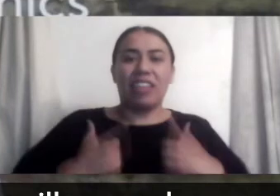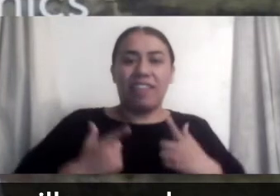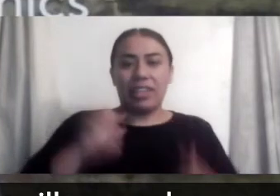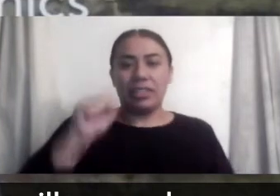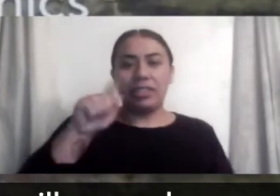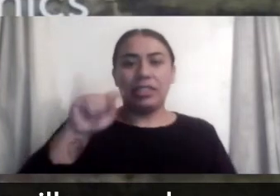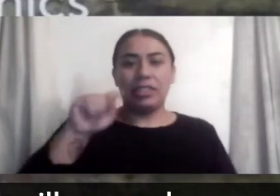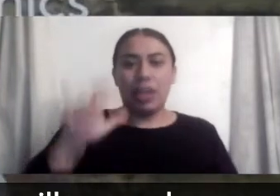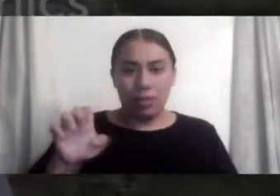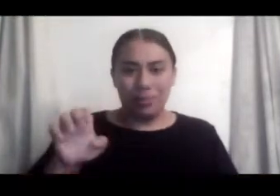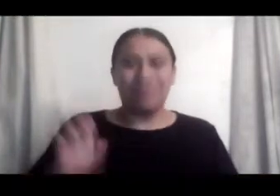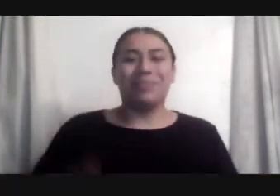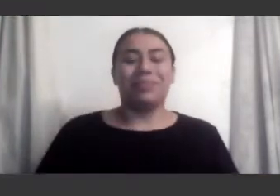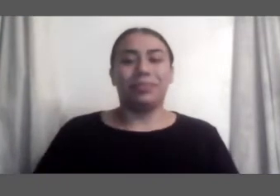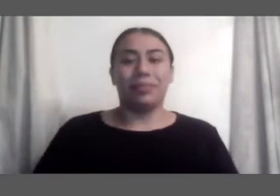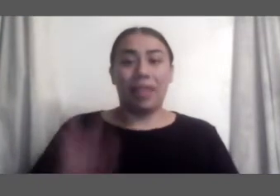them with you today.